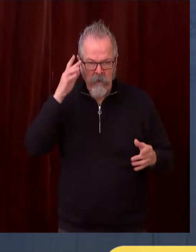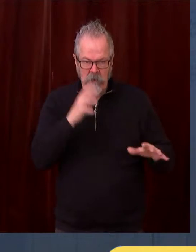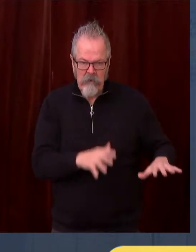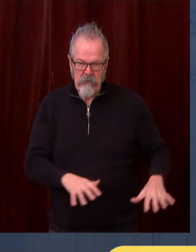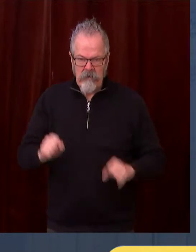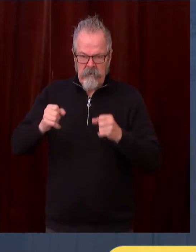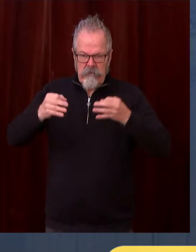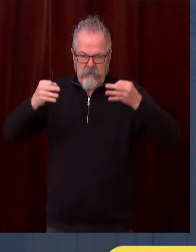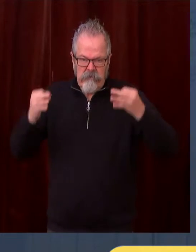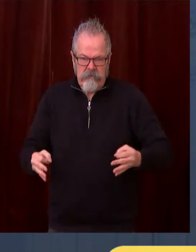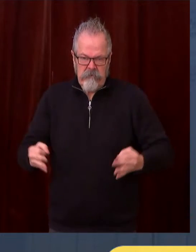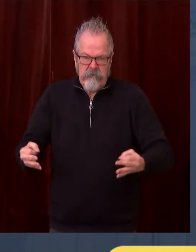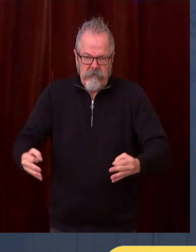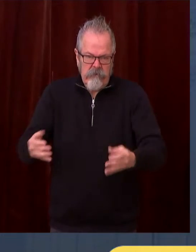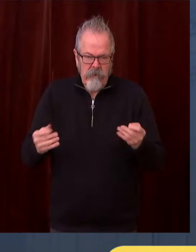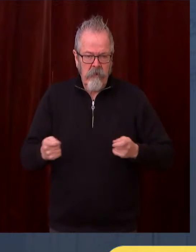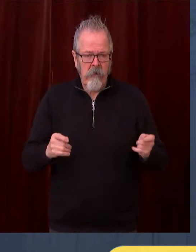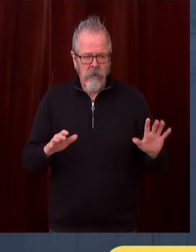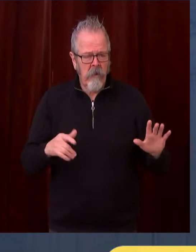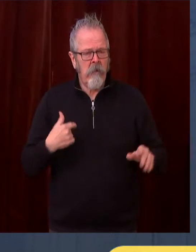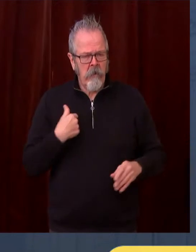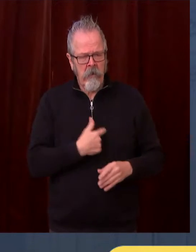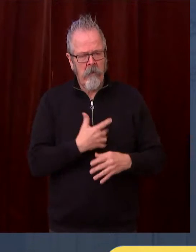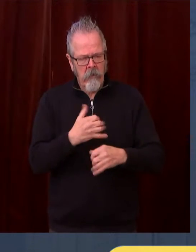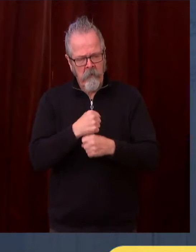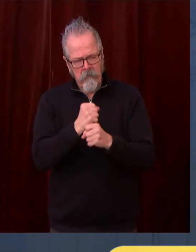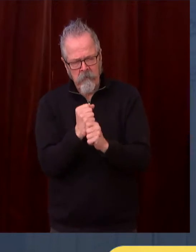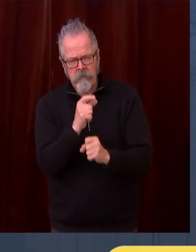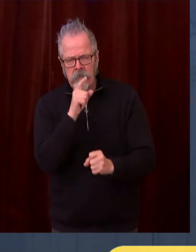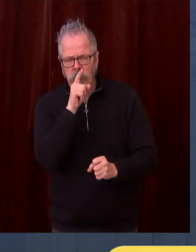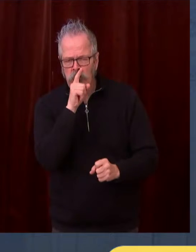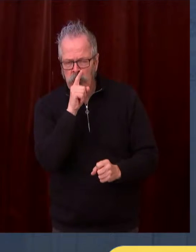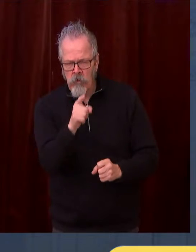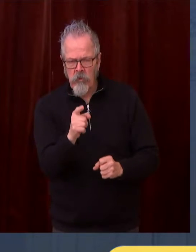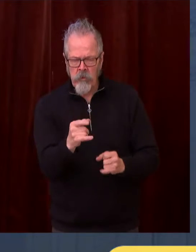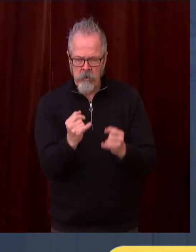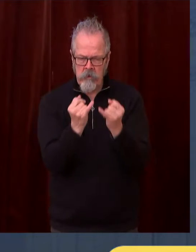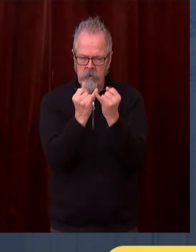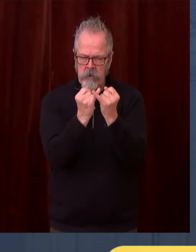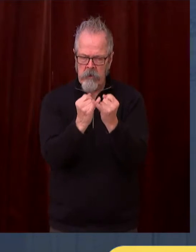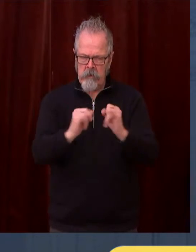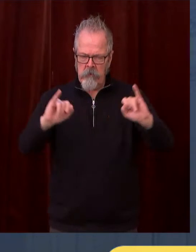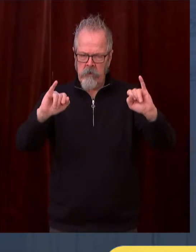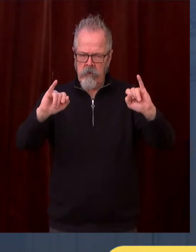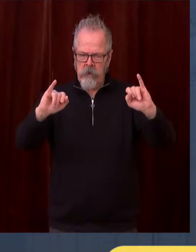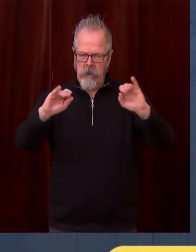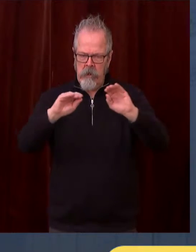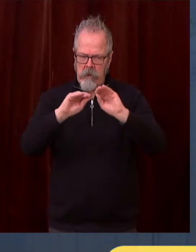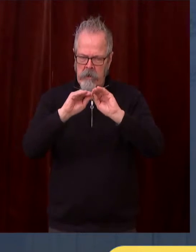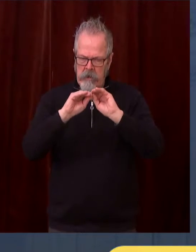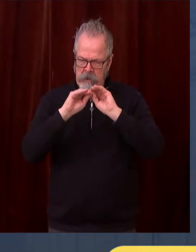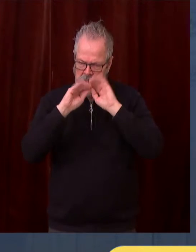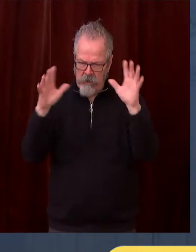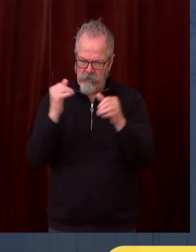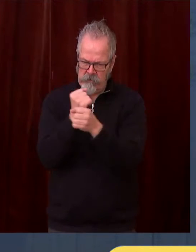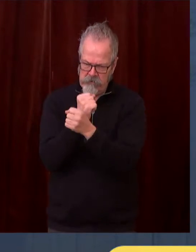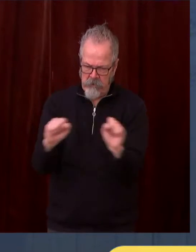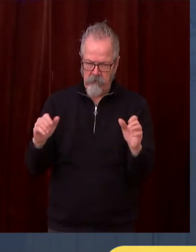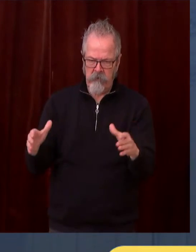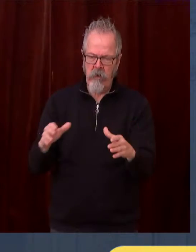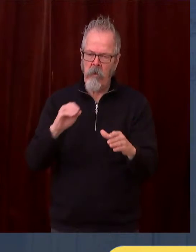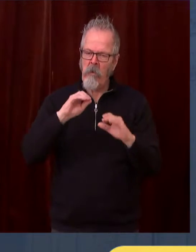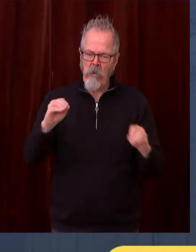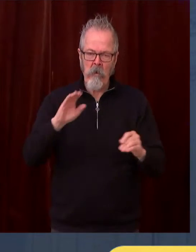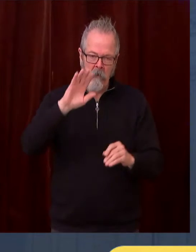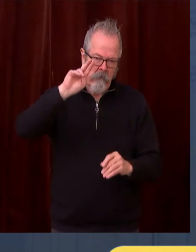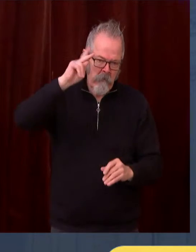folks know, shy about criticizing the federal government for the last several years. But it's just really